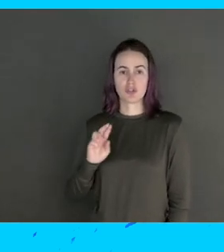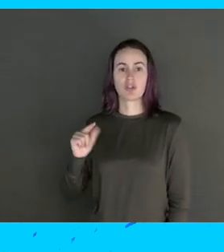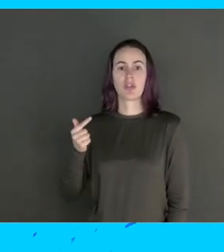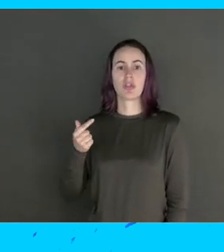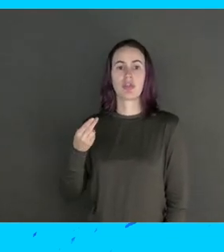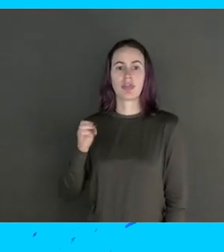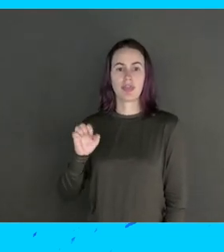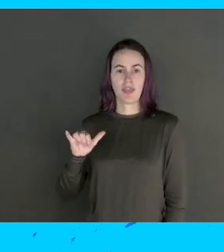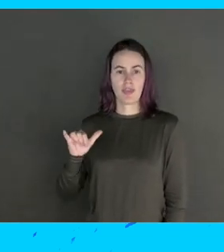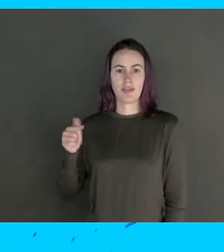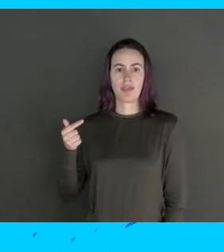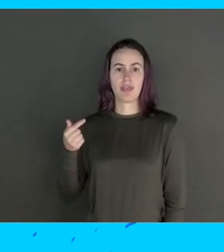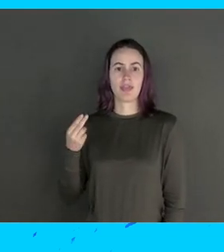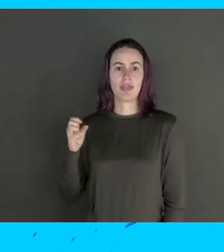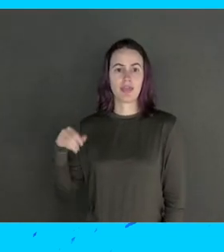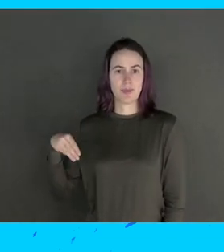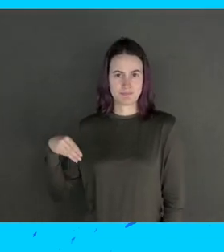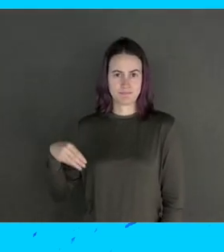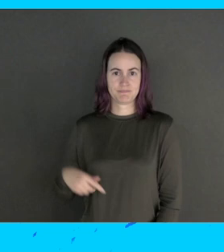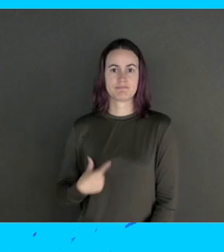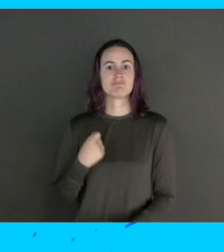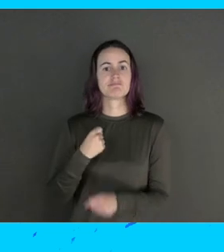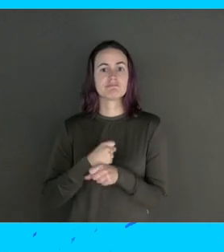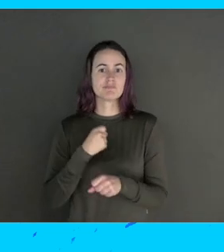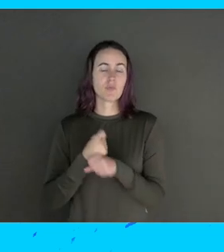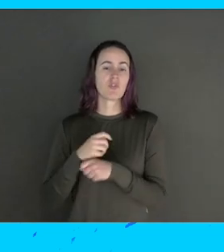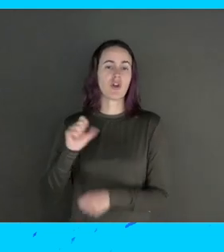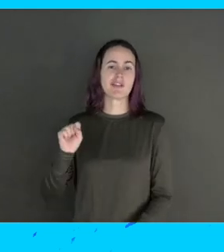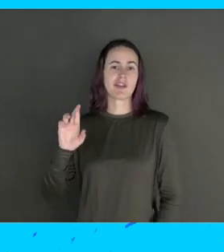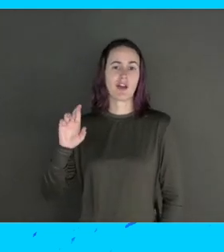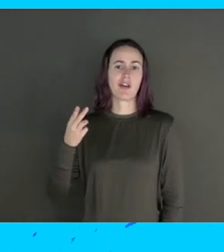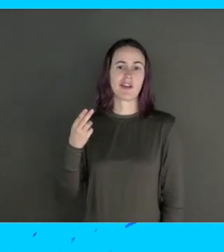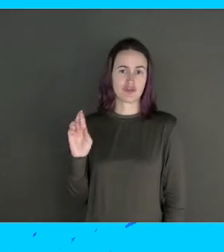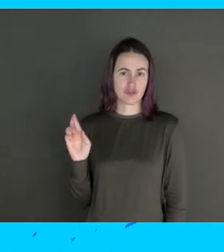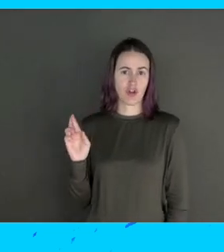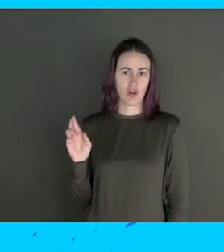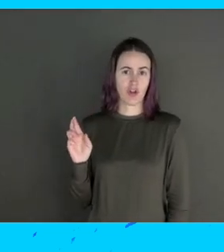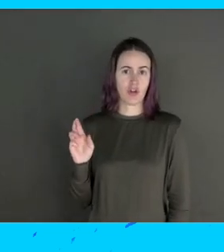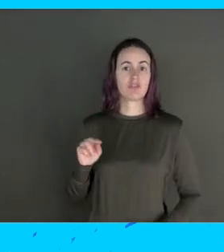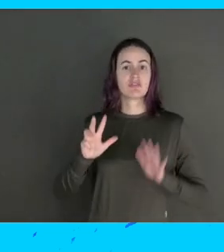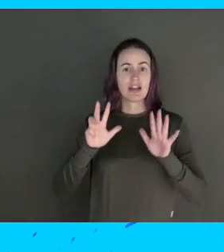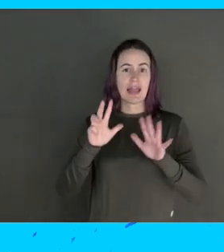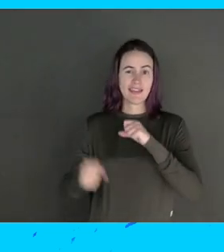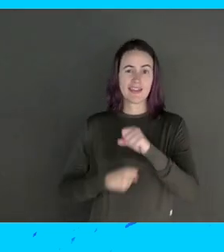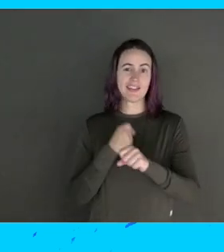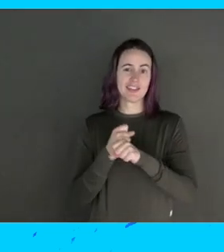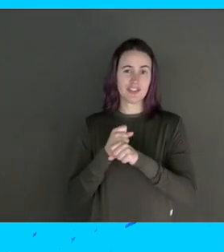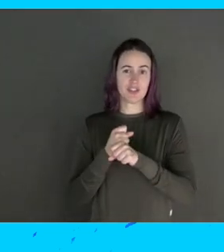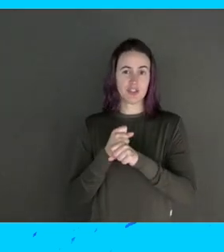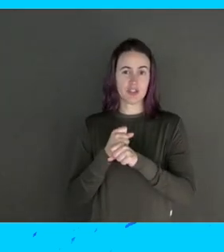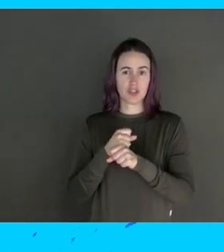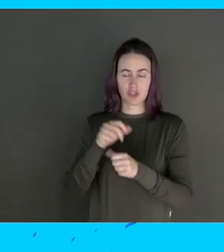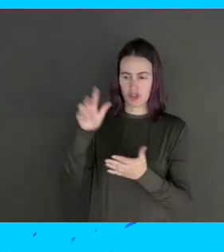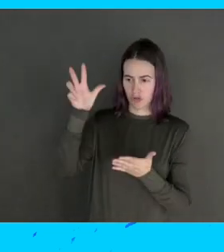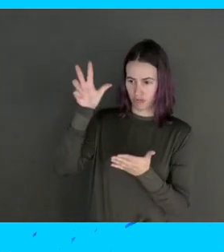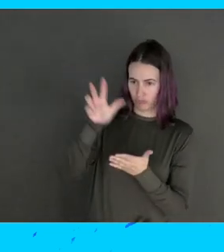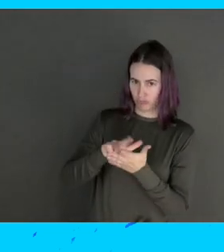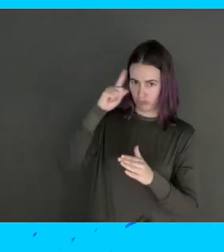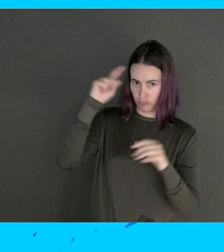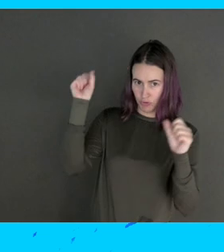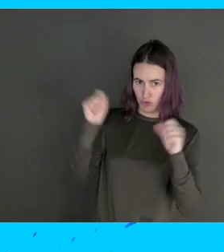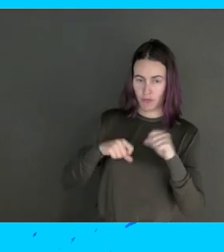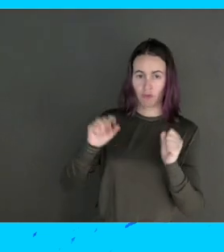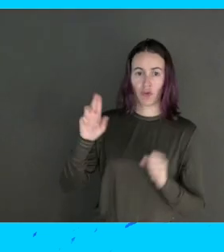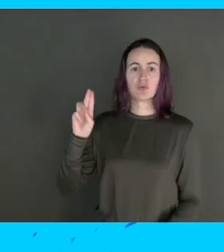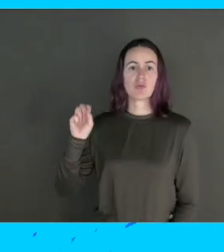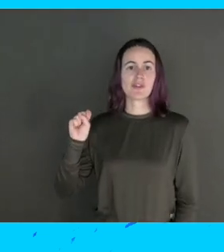Breakthrough Action, which is an 8-year cooperative agreement funded by the United States Agency for International Development, or USAID, to